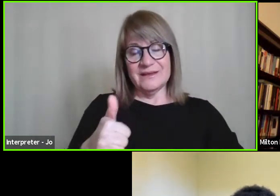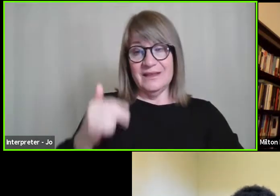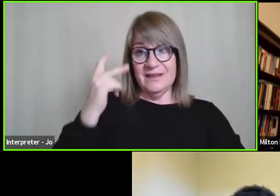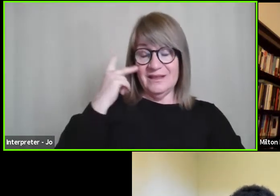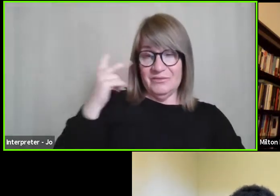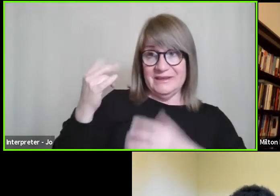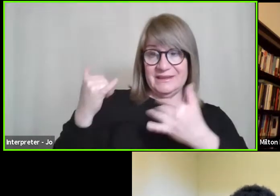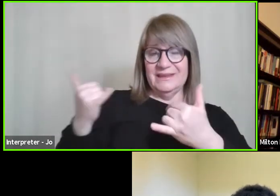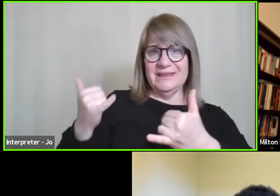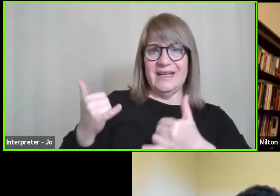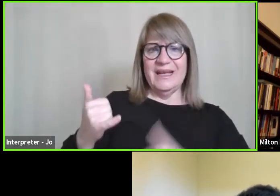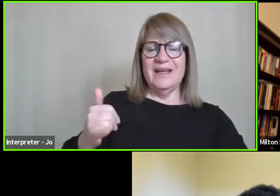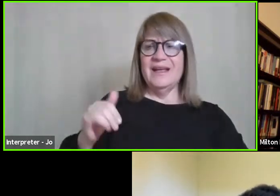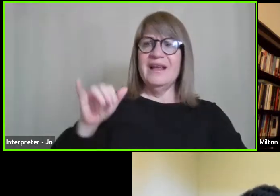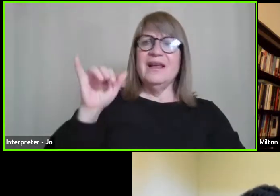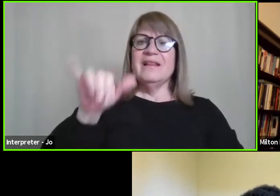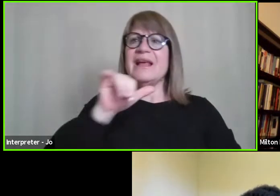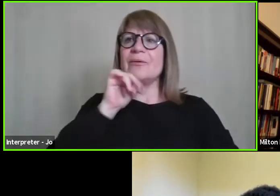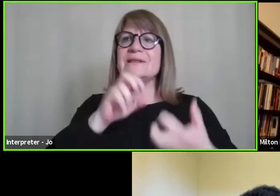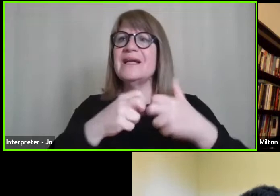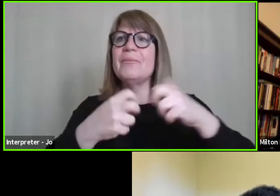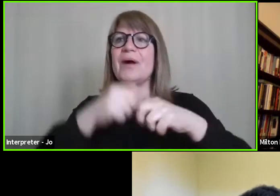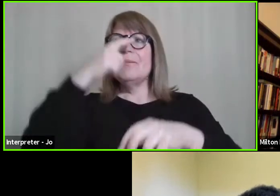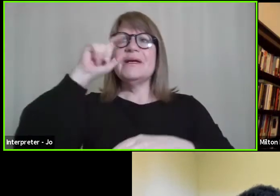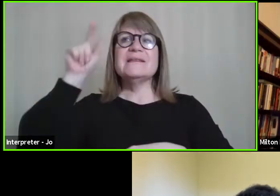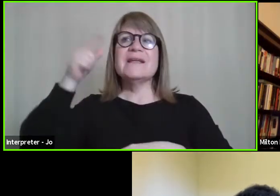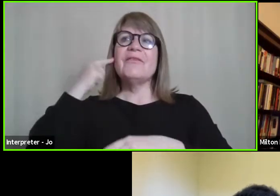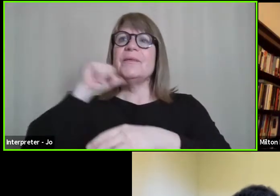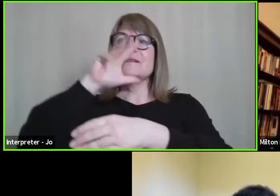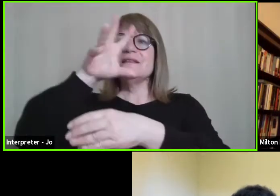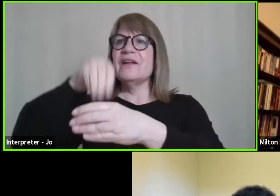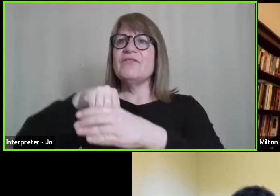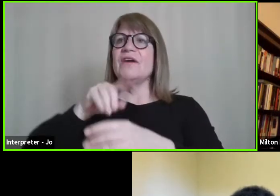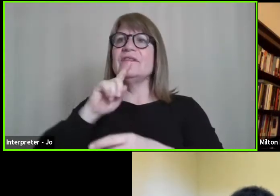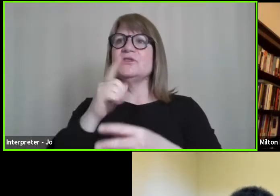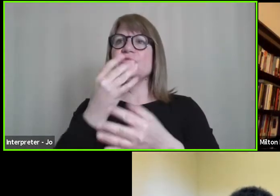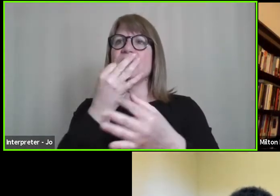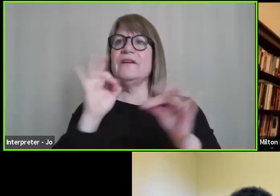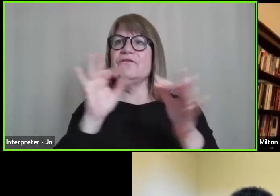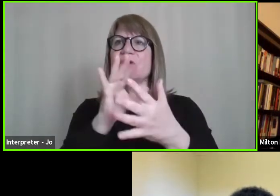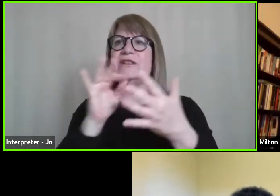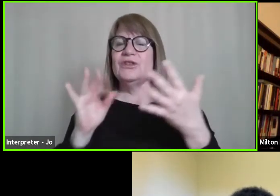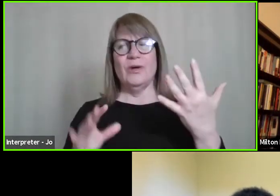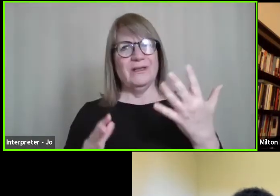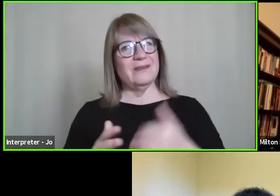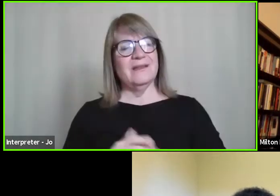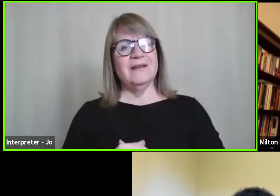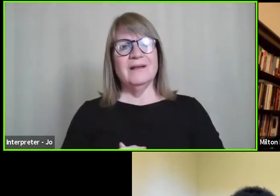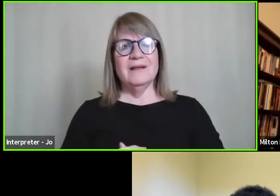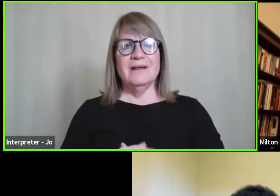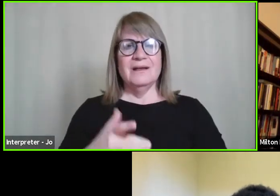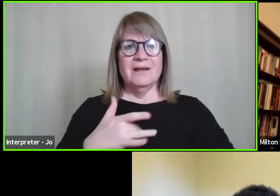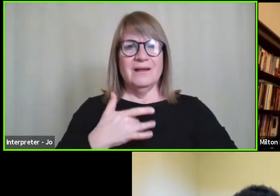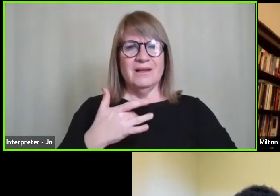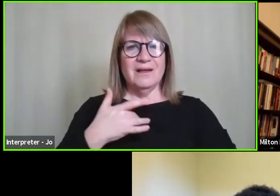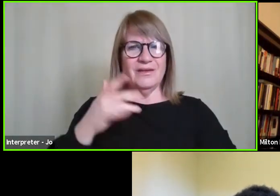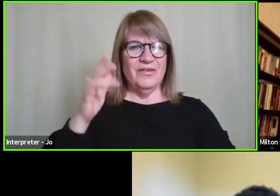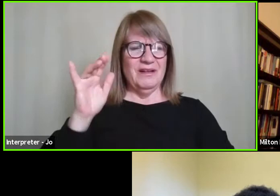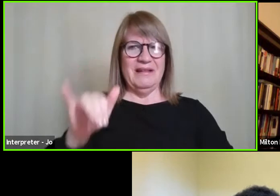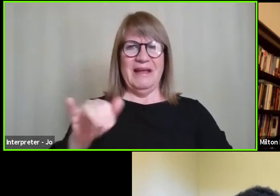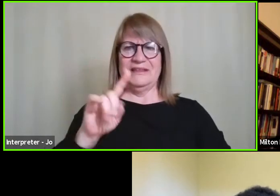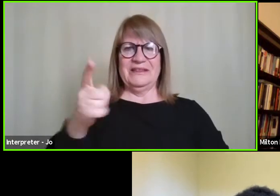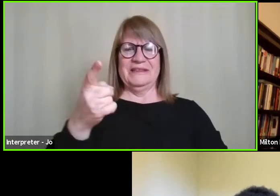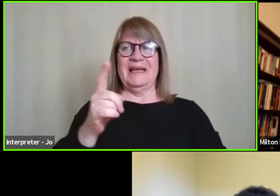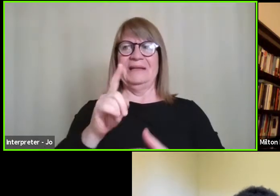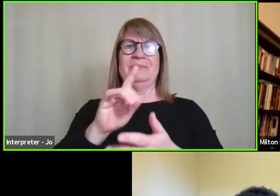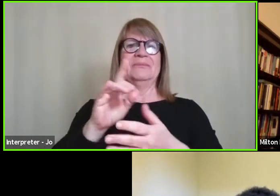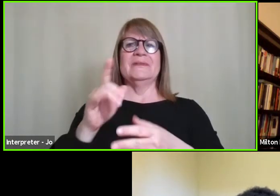not problematic because the state is not involved and that this is simply free choice and i think that is a bit as a bit not only overly simplistic but